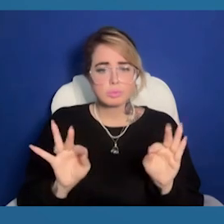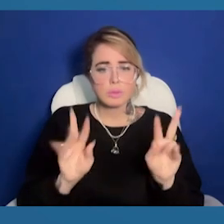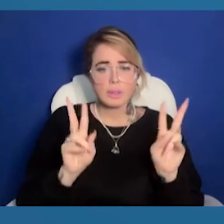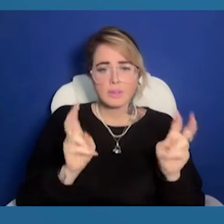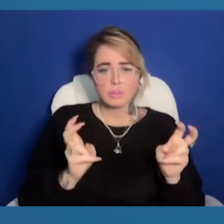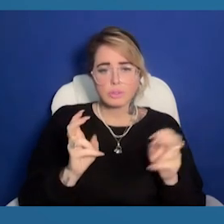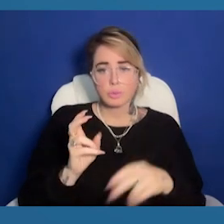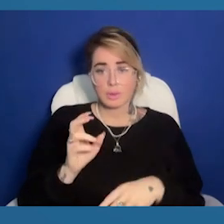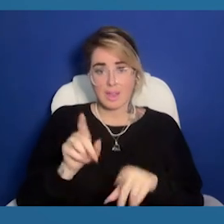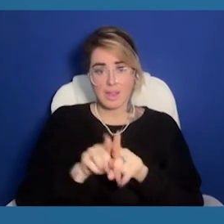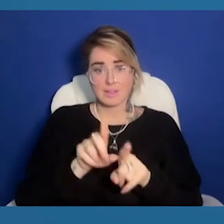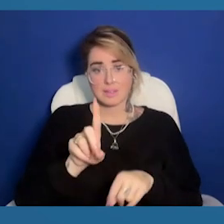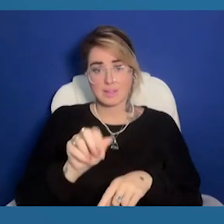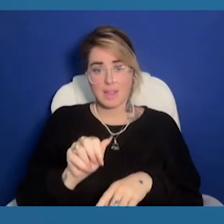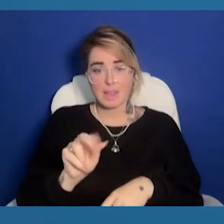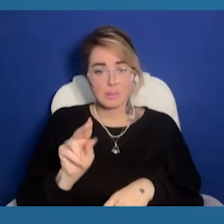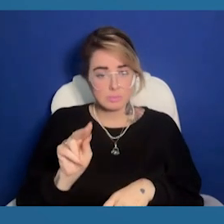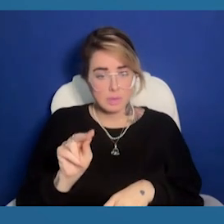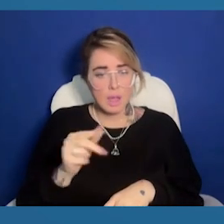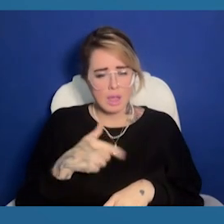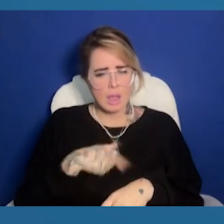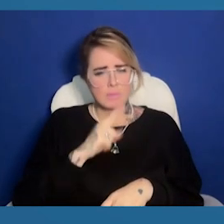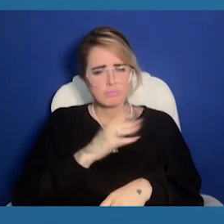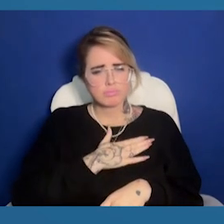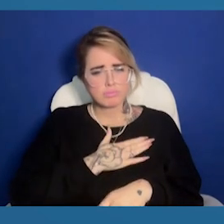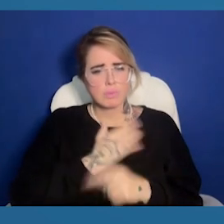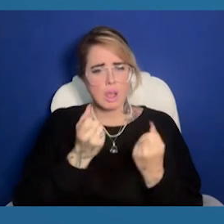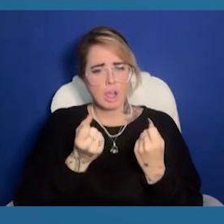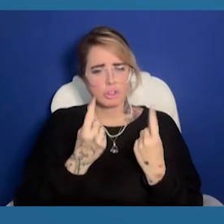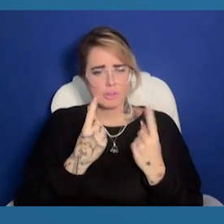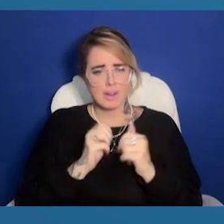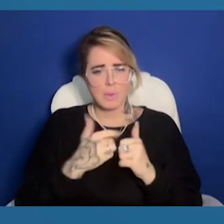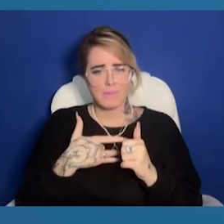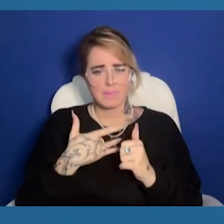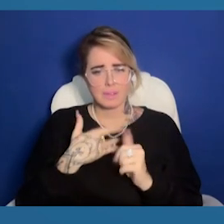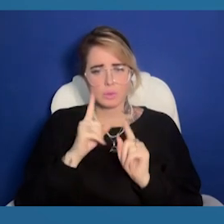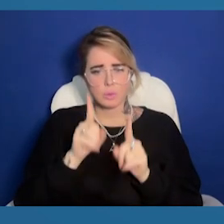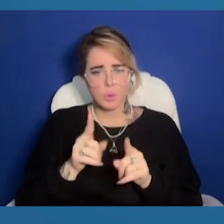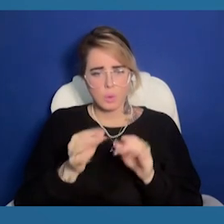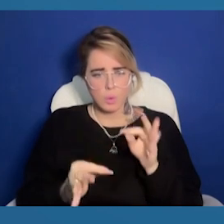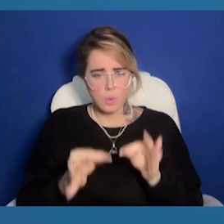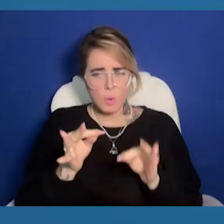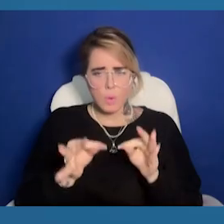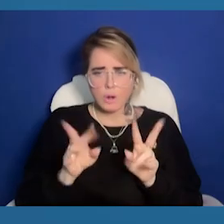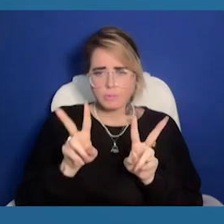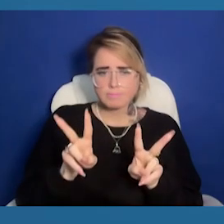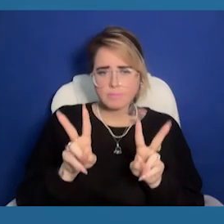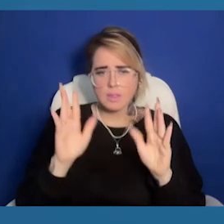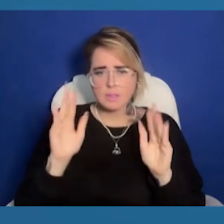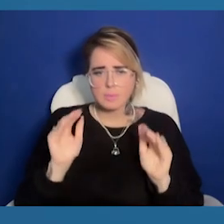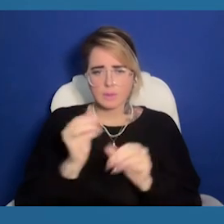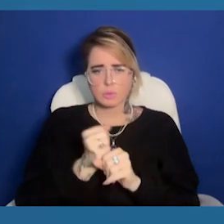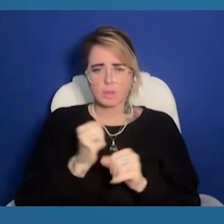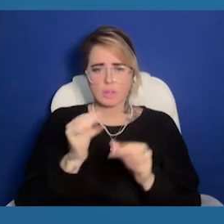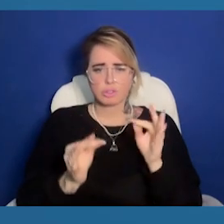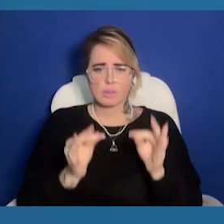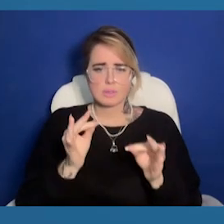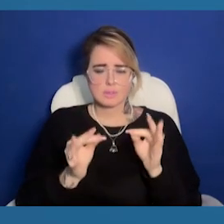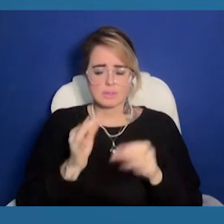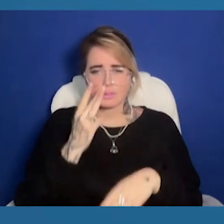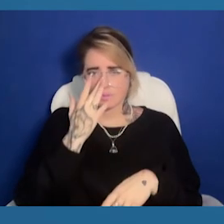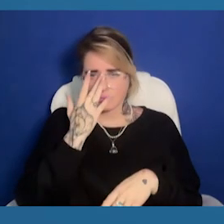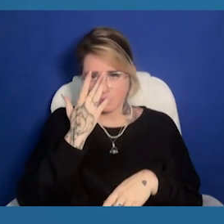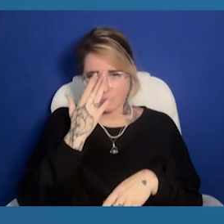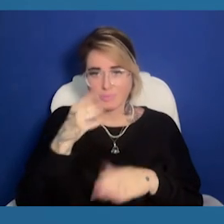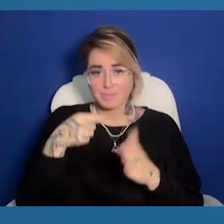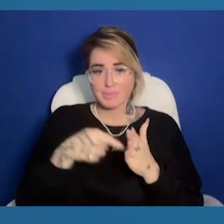DA, but I understand what it means to go to the court and expect to receive justice. For this